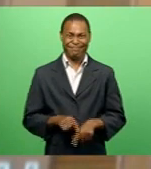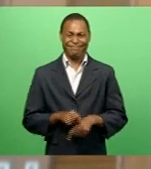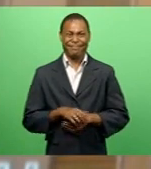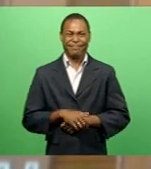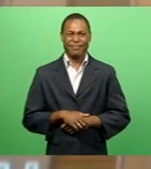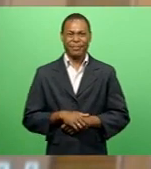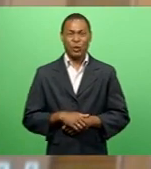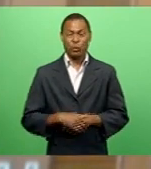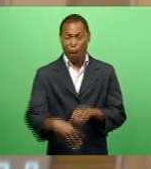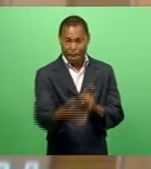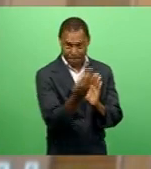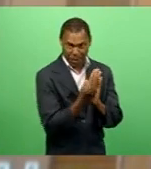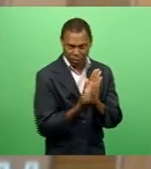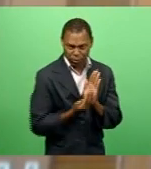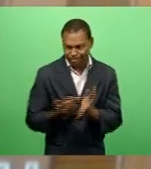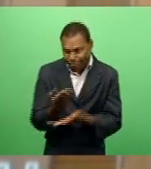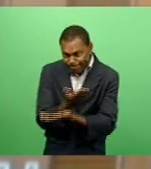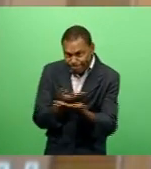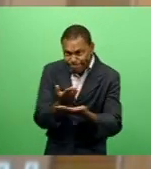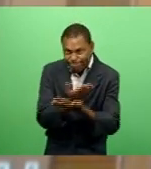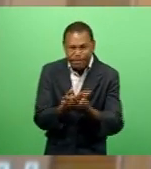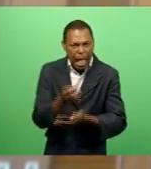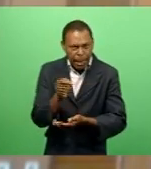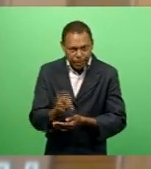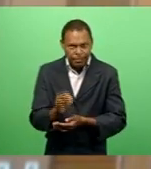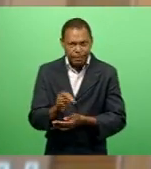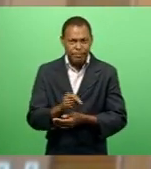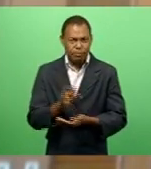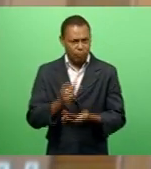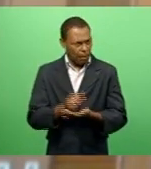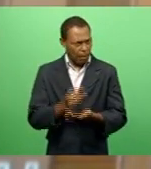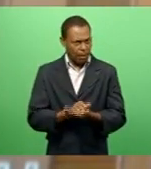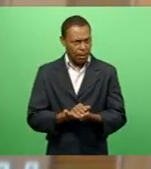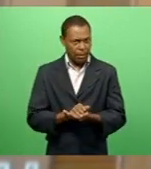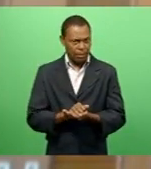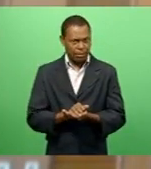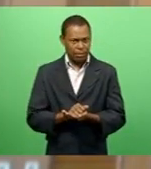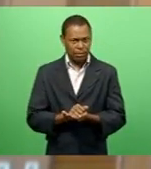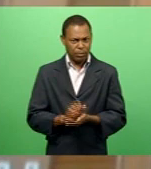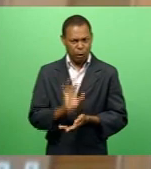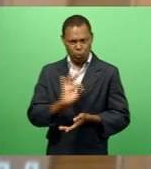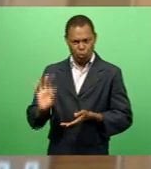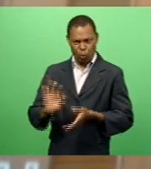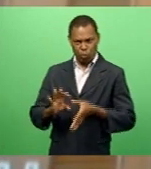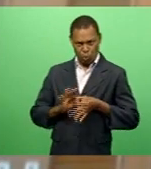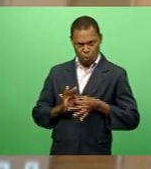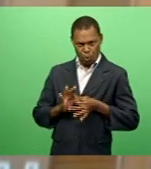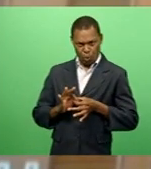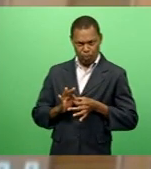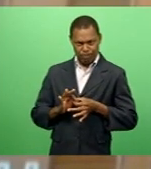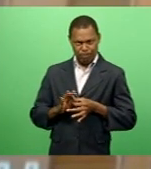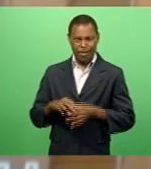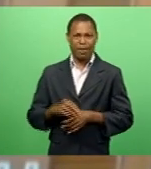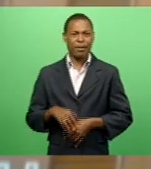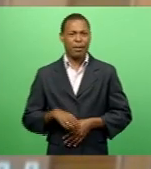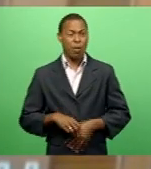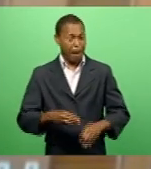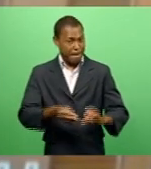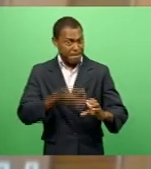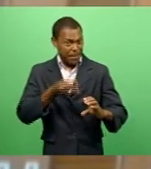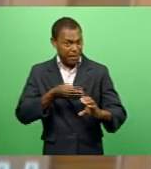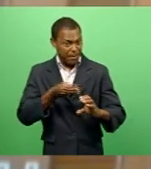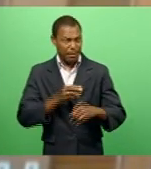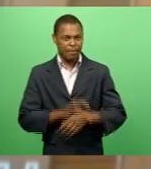the budget consultation process. It's not here for some kind of media spectacle. The National Federation